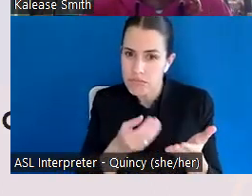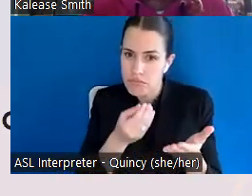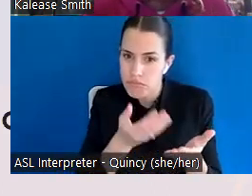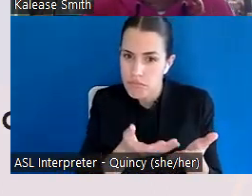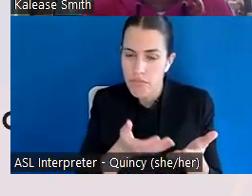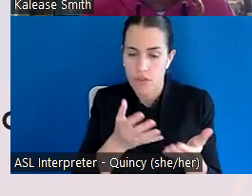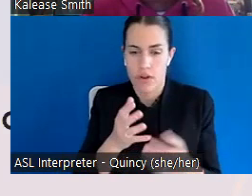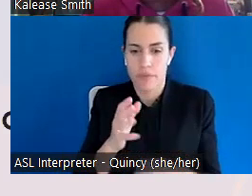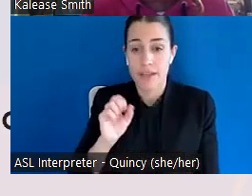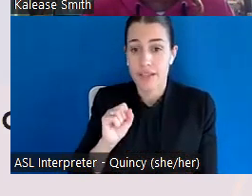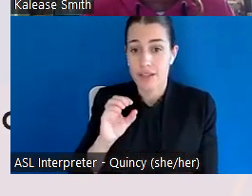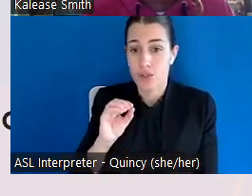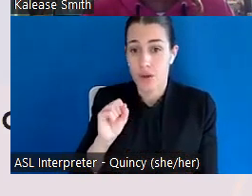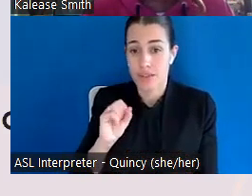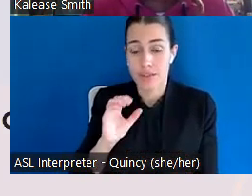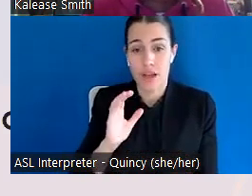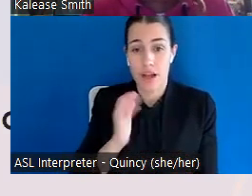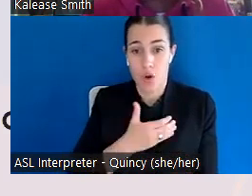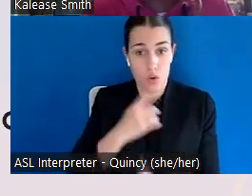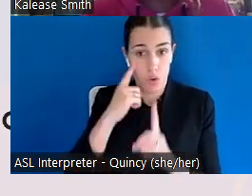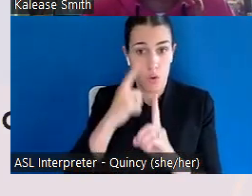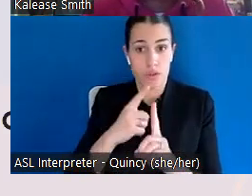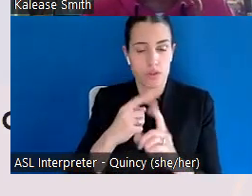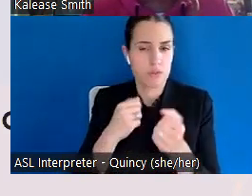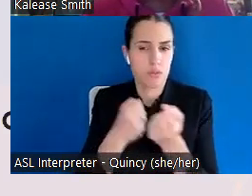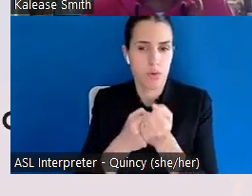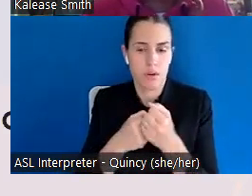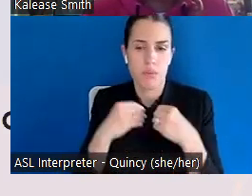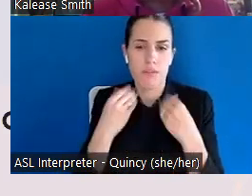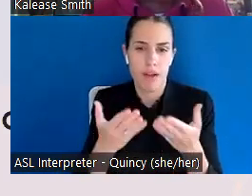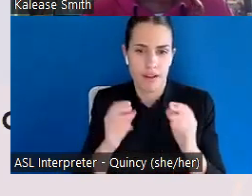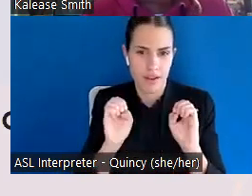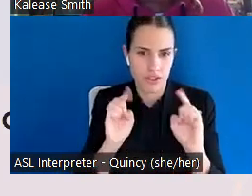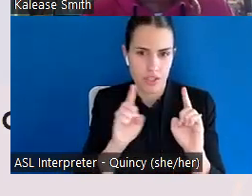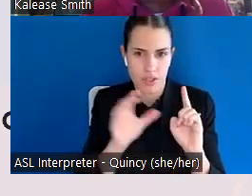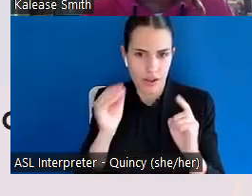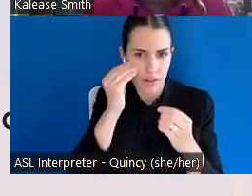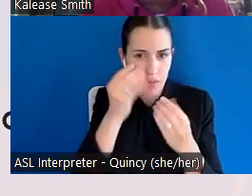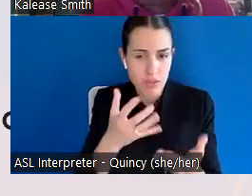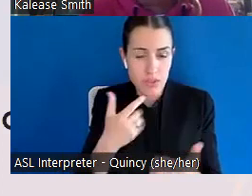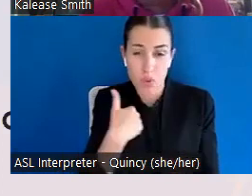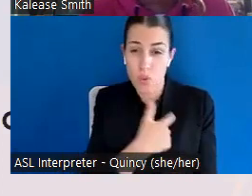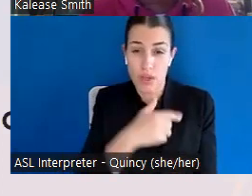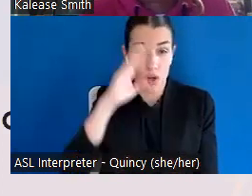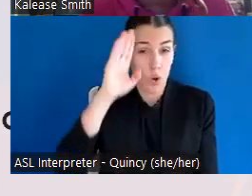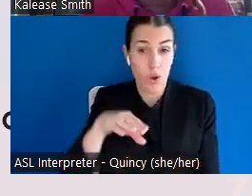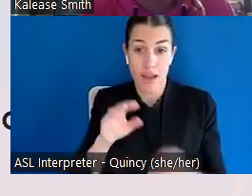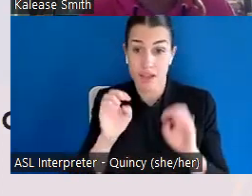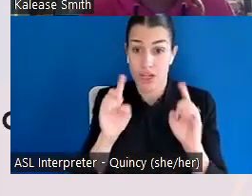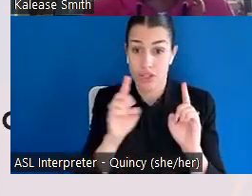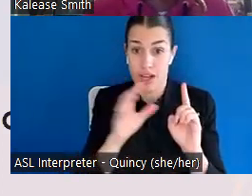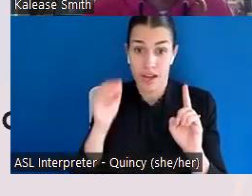as SOS, our main goal is to support and provide education and information, right? Because we know that education and information